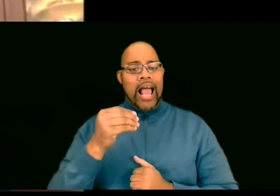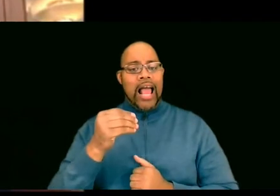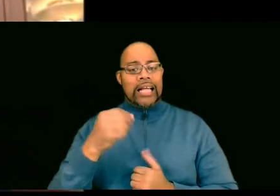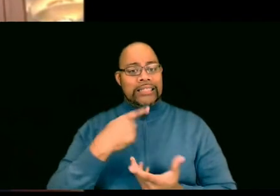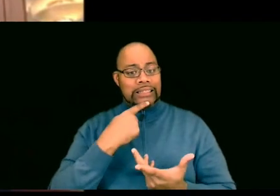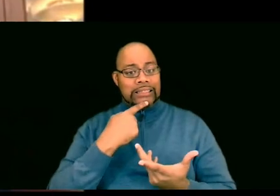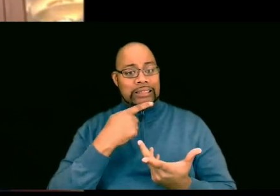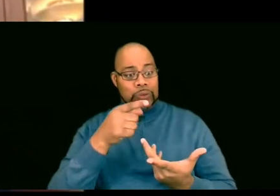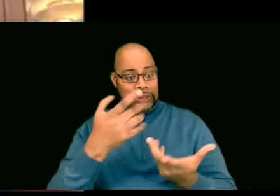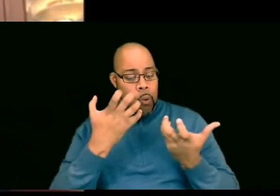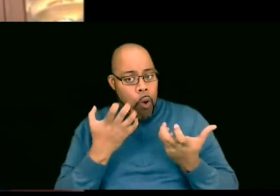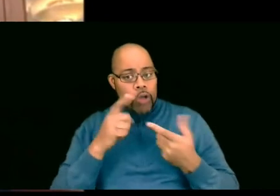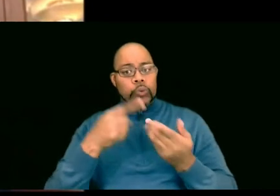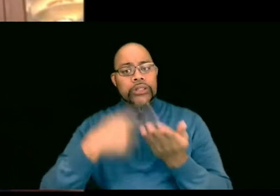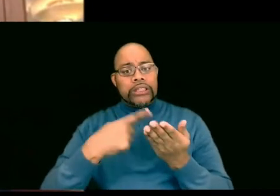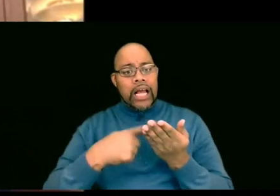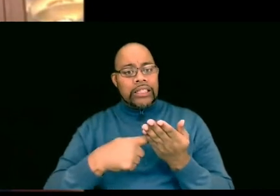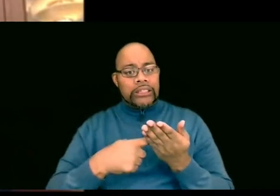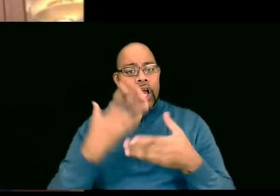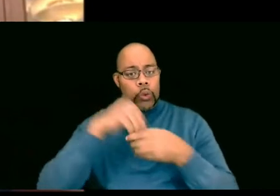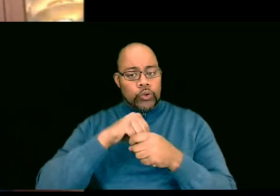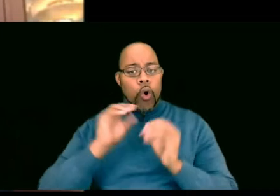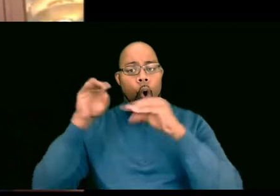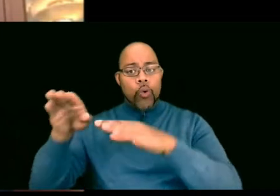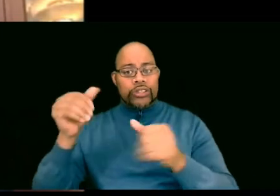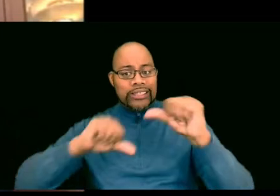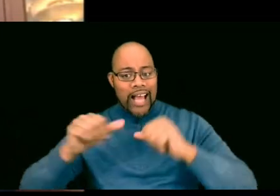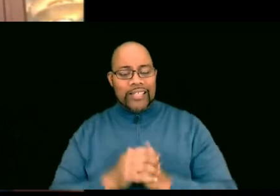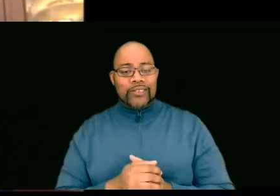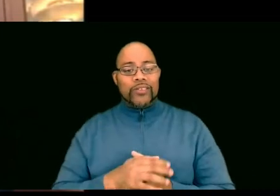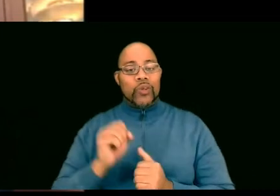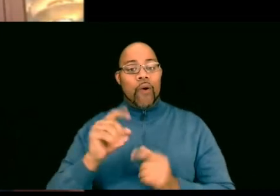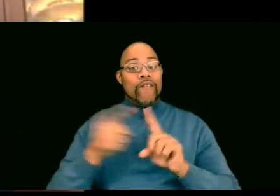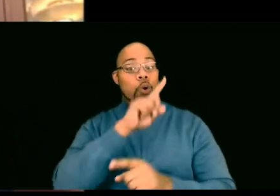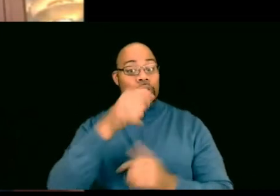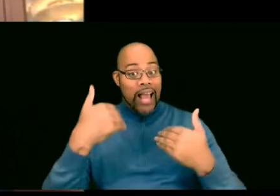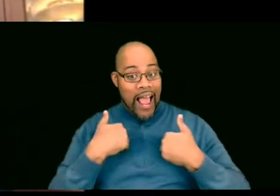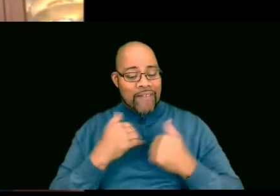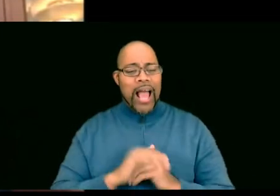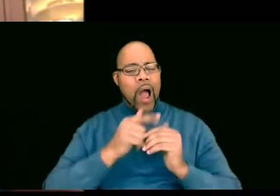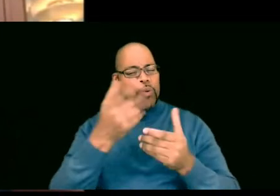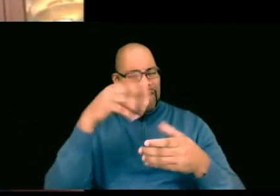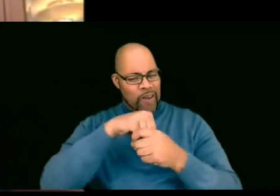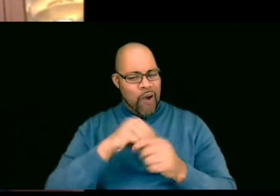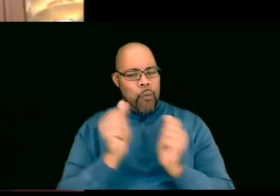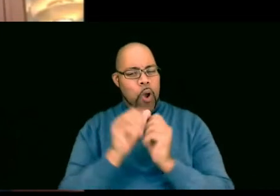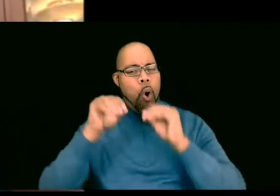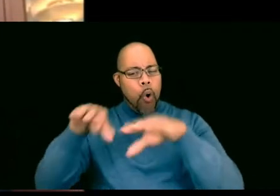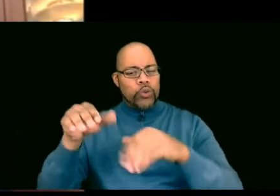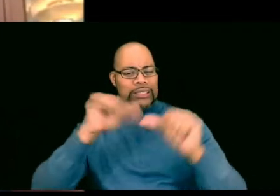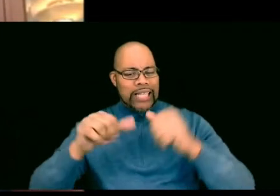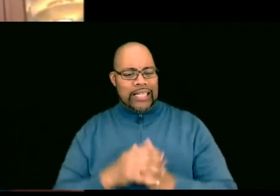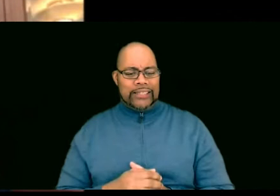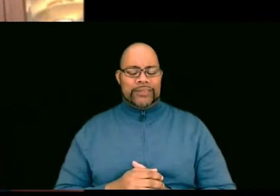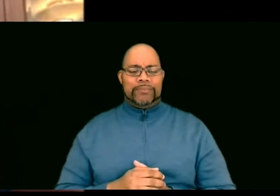And we just wanted to discuss inclusion in ocean science. So the first question we have for you is, how did you get involved